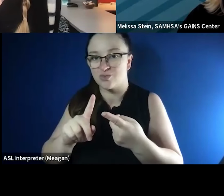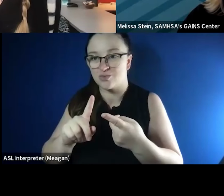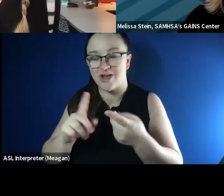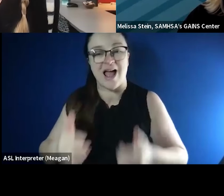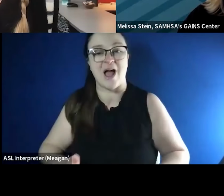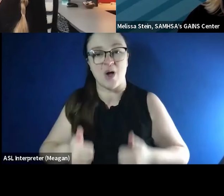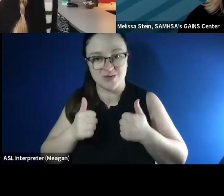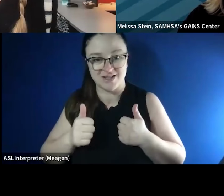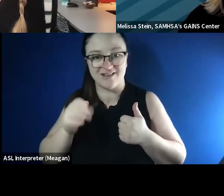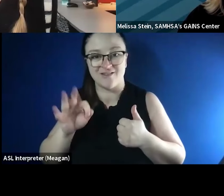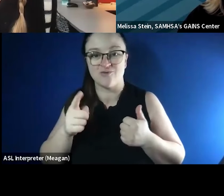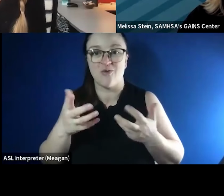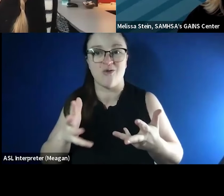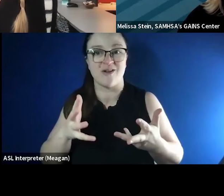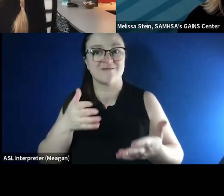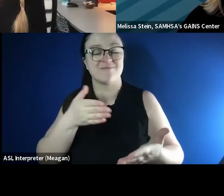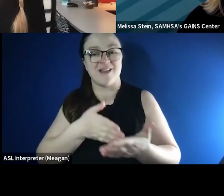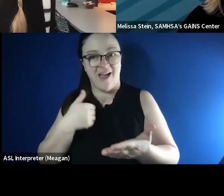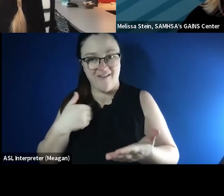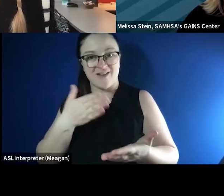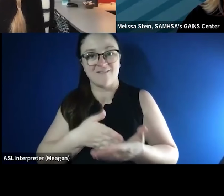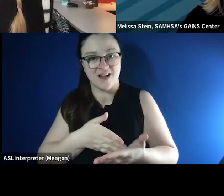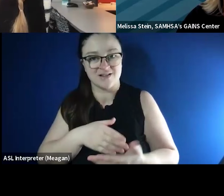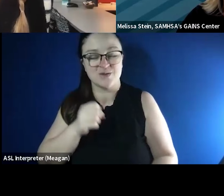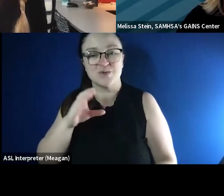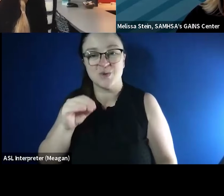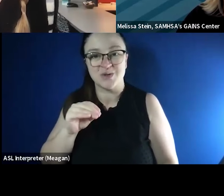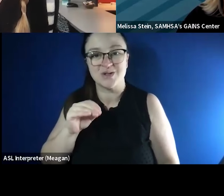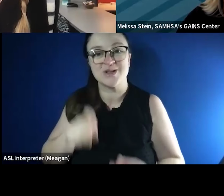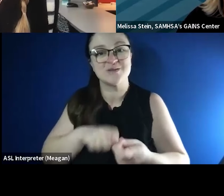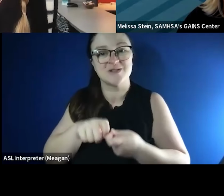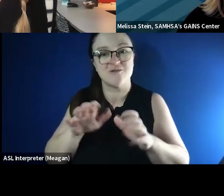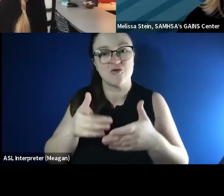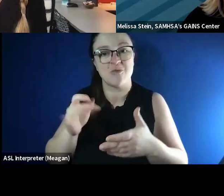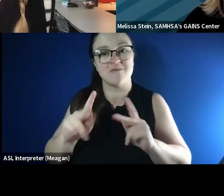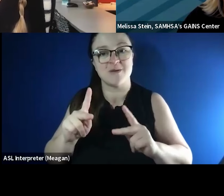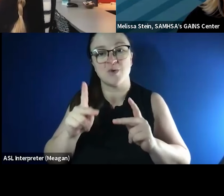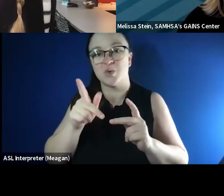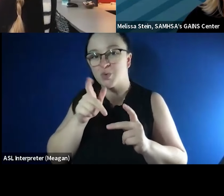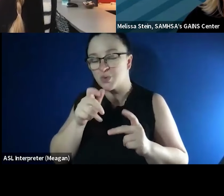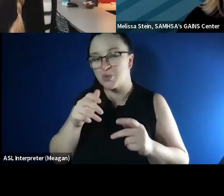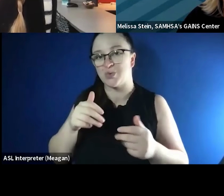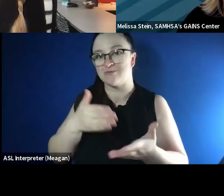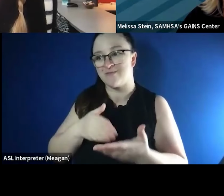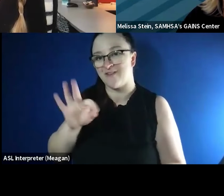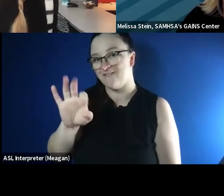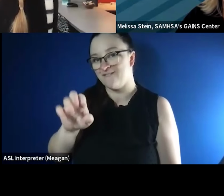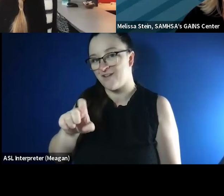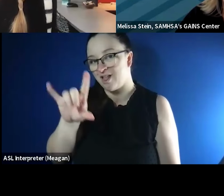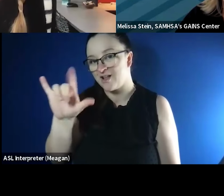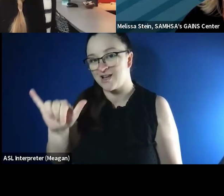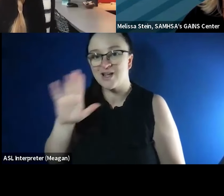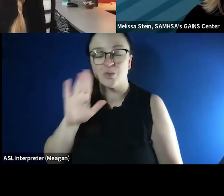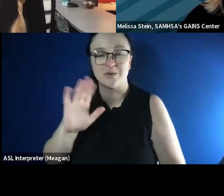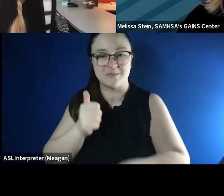until there's national legislation to create a protected class of people with felony convictions, it's really going to be on a case-by-case basis. For